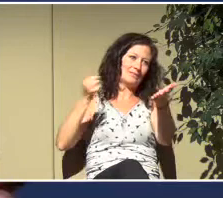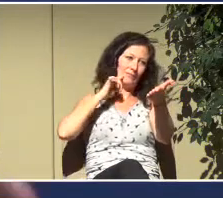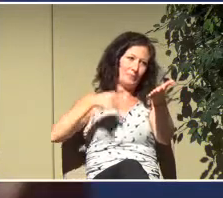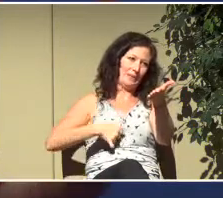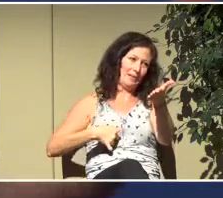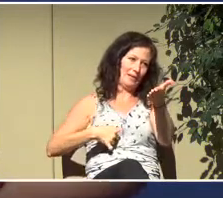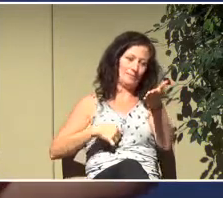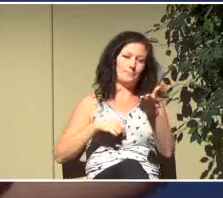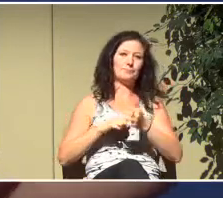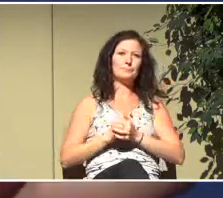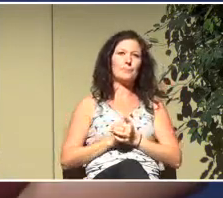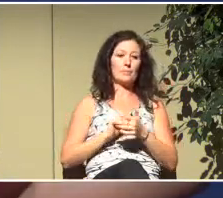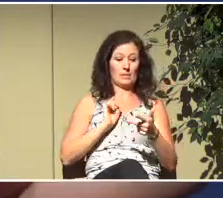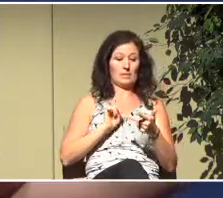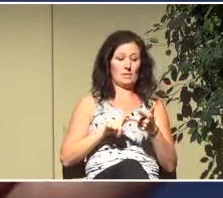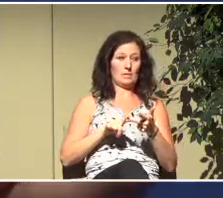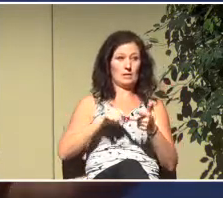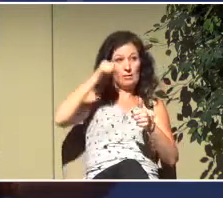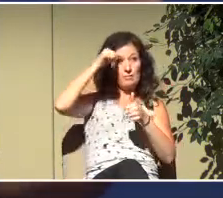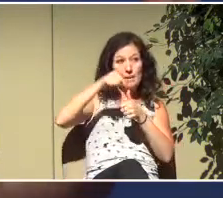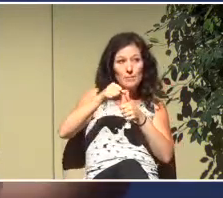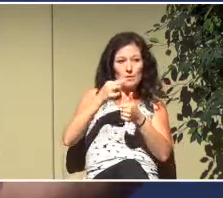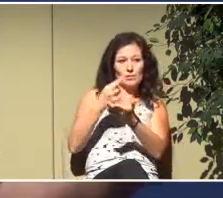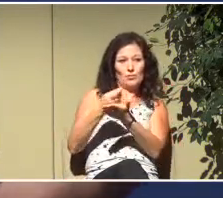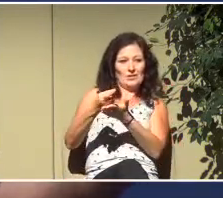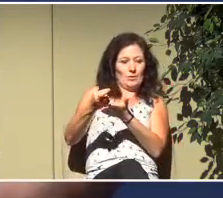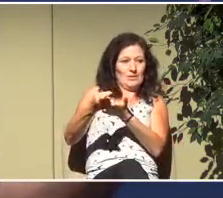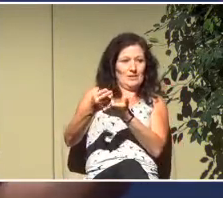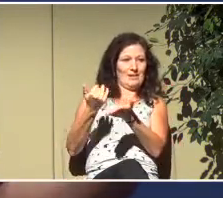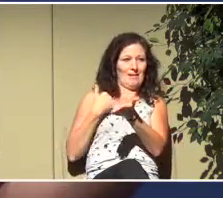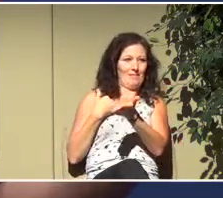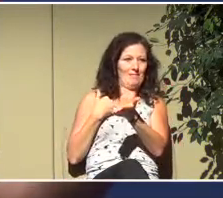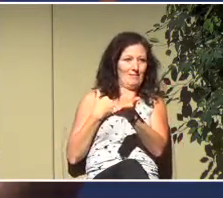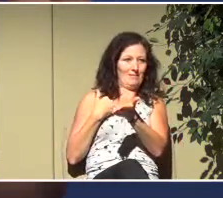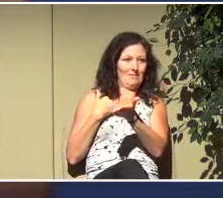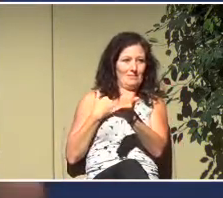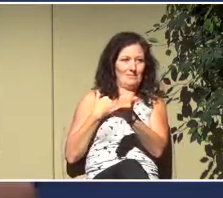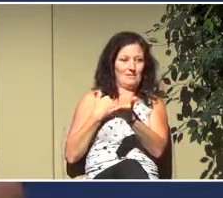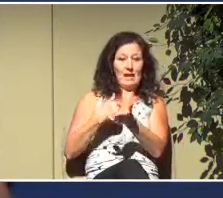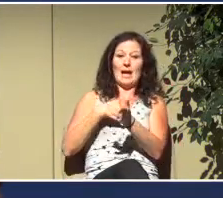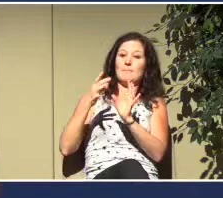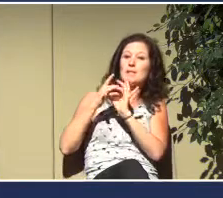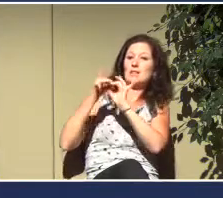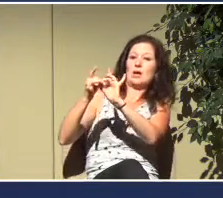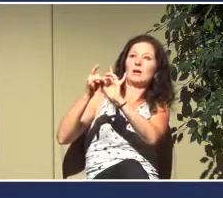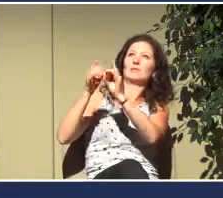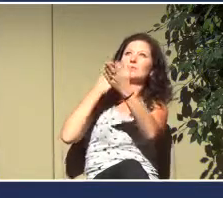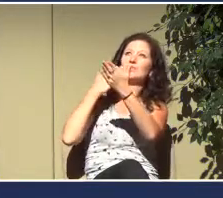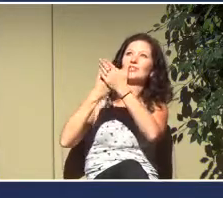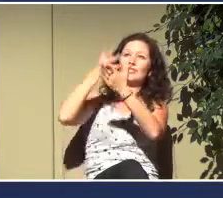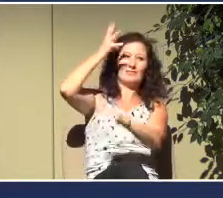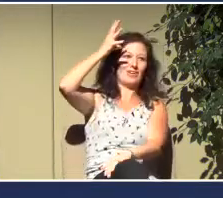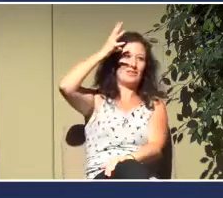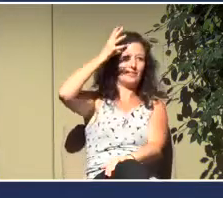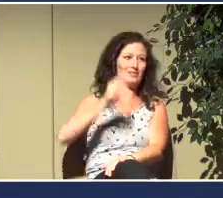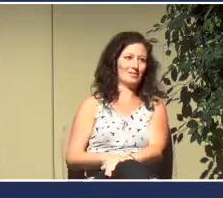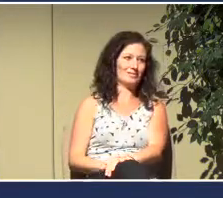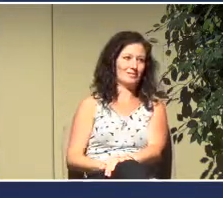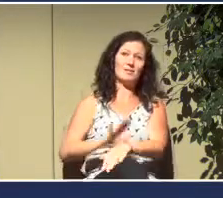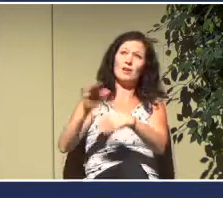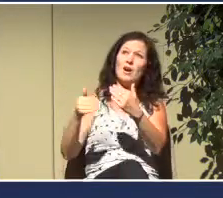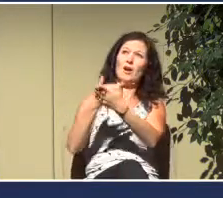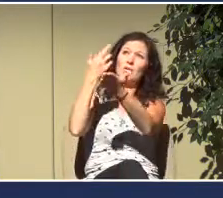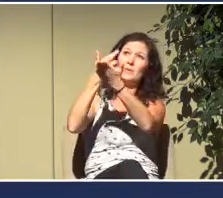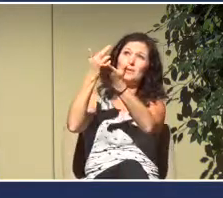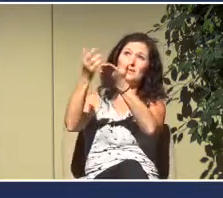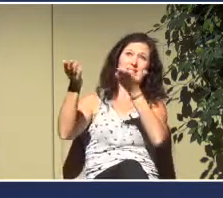And you need to remember the resources that you have because you belong to this good, good Father. Your Father's limitless resources are at your